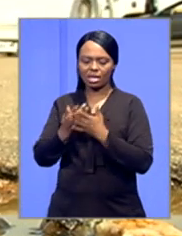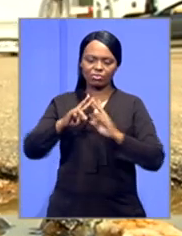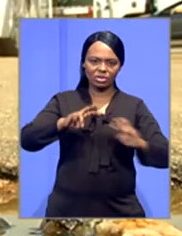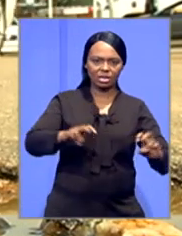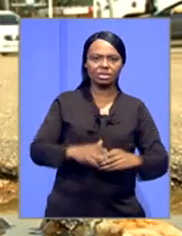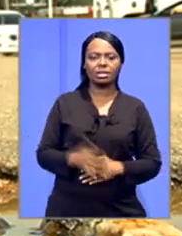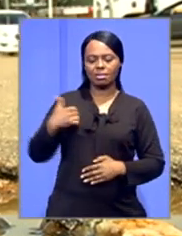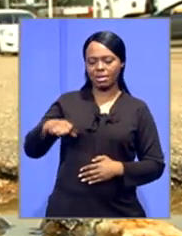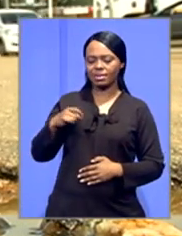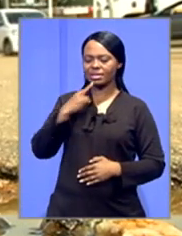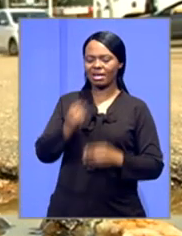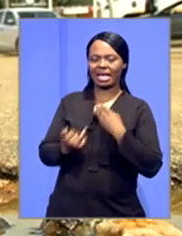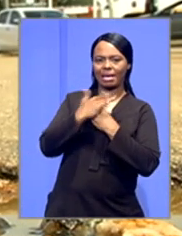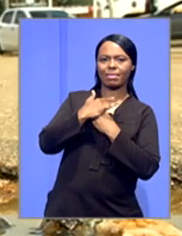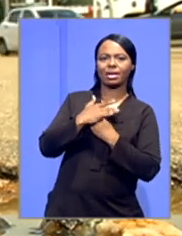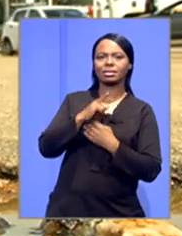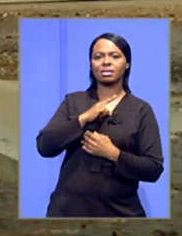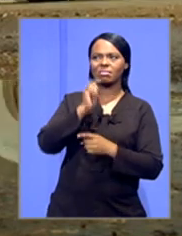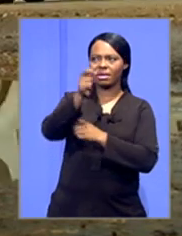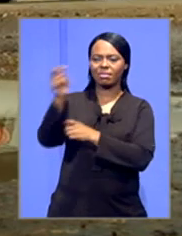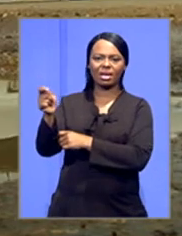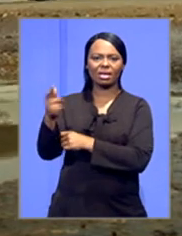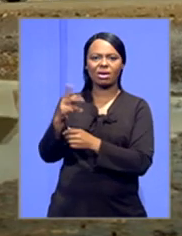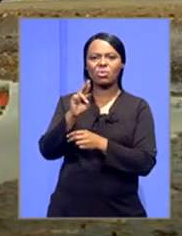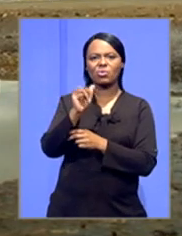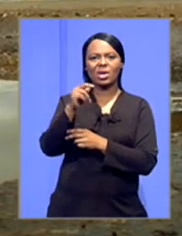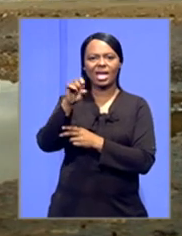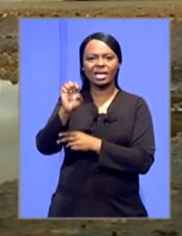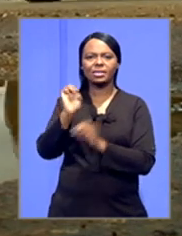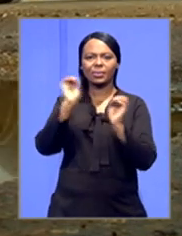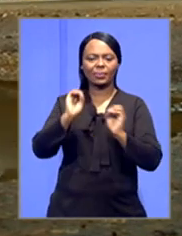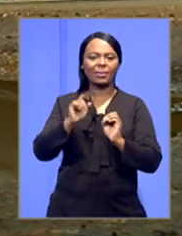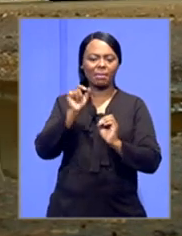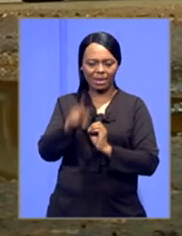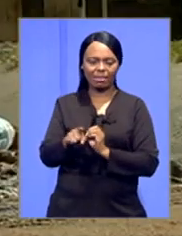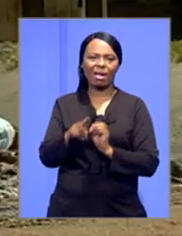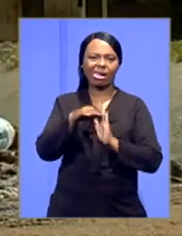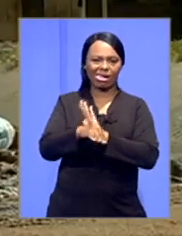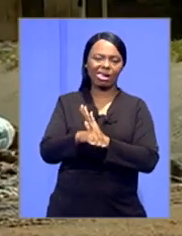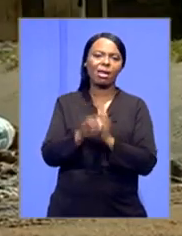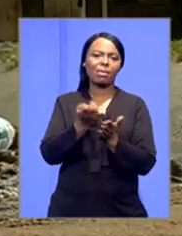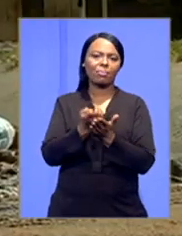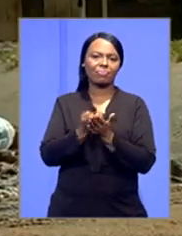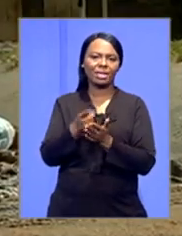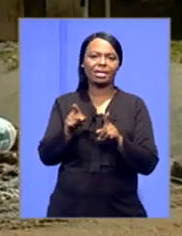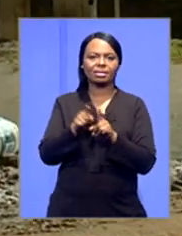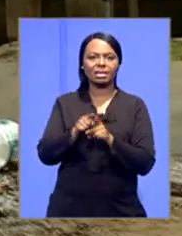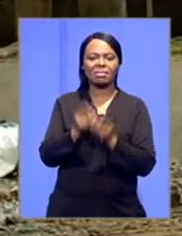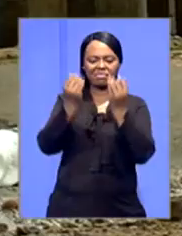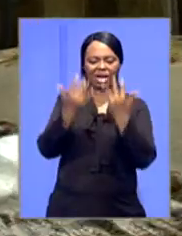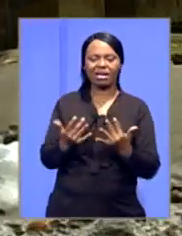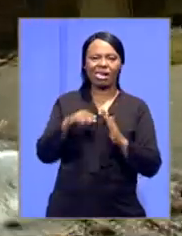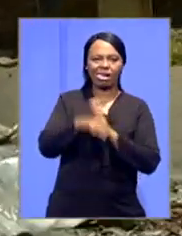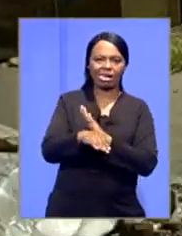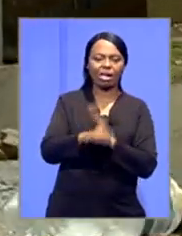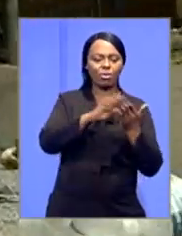re o amilwe ke go se duele ga dikoloto ke badirisi mme seno se bakilwe kgwetlho ya matlole. Baagi le dikemedi tsa mmasepala ba tlile go